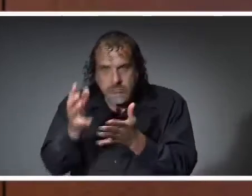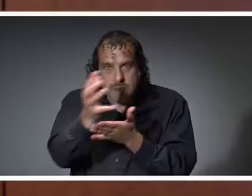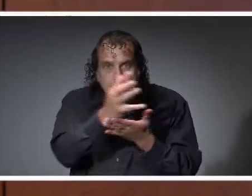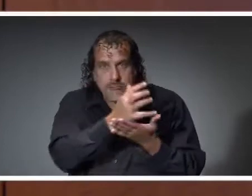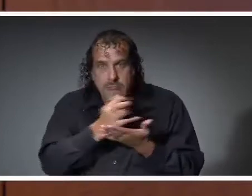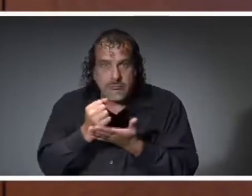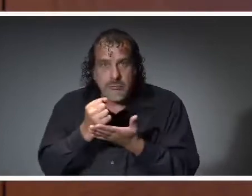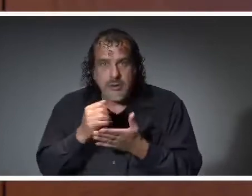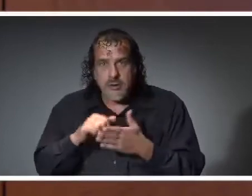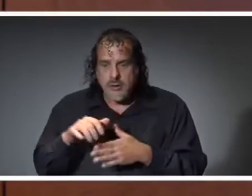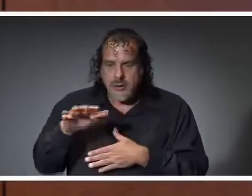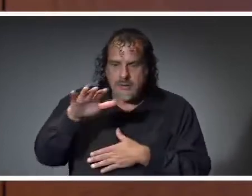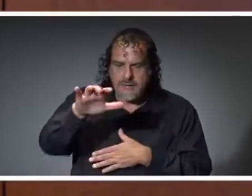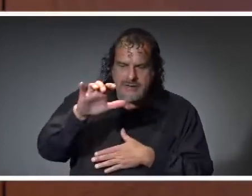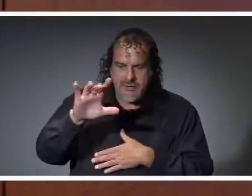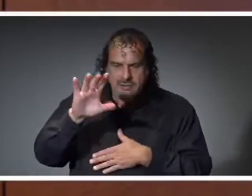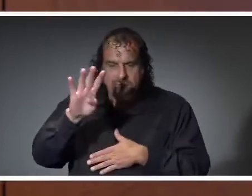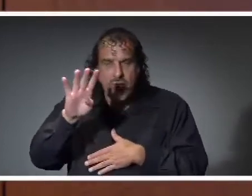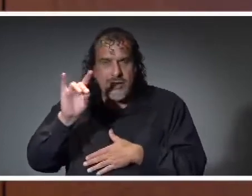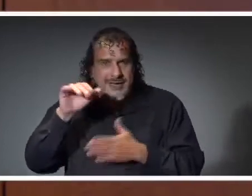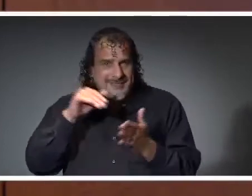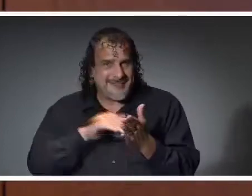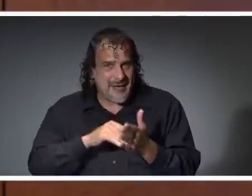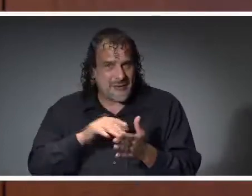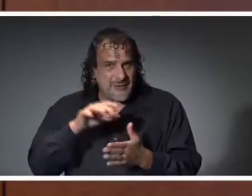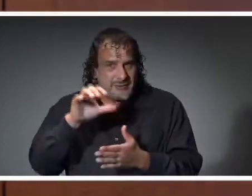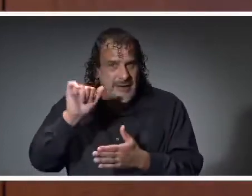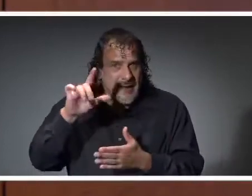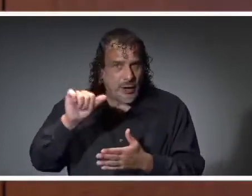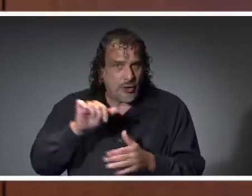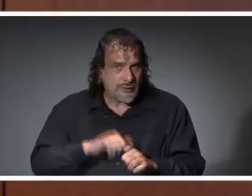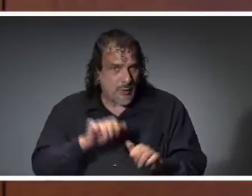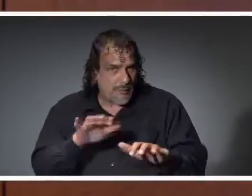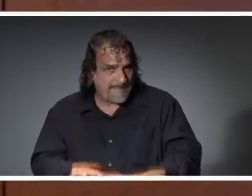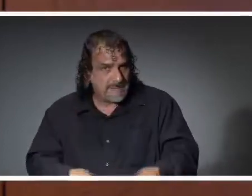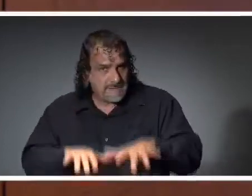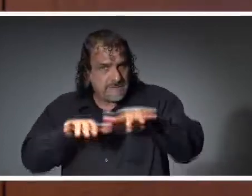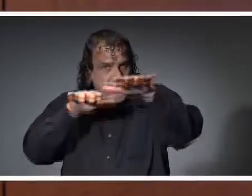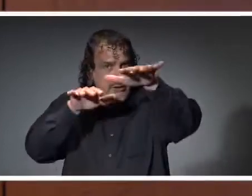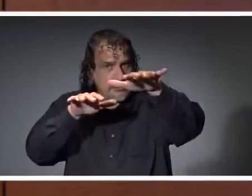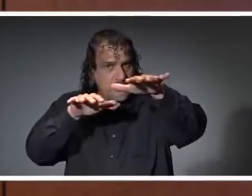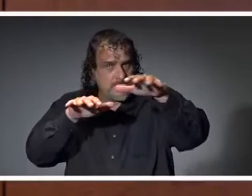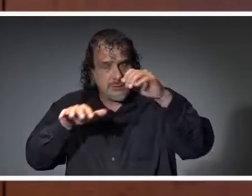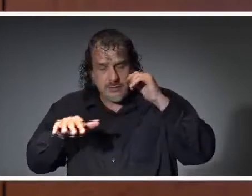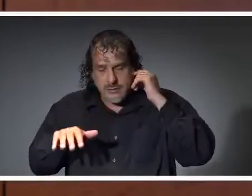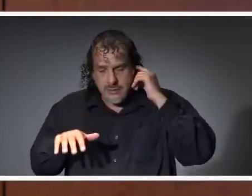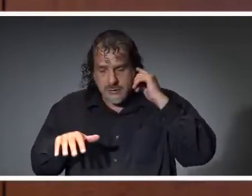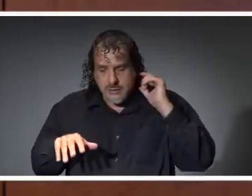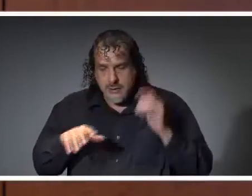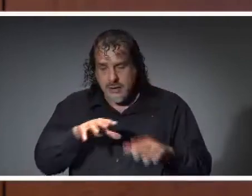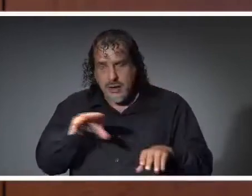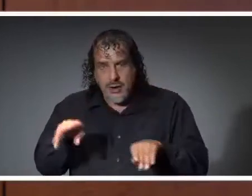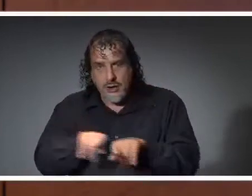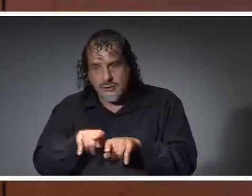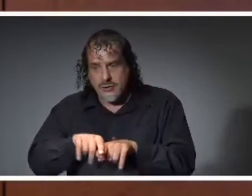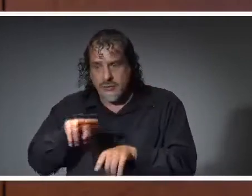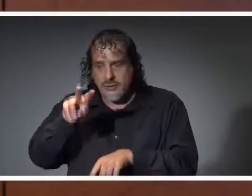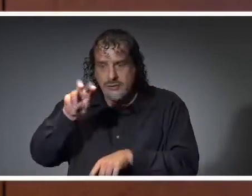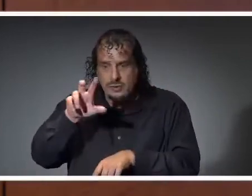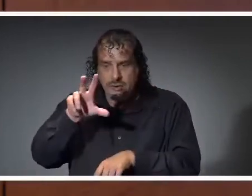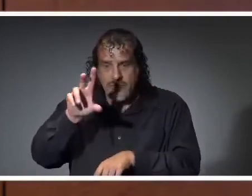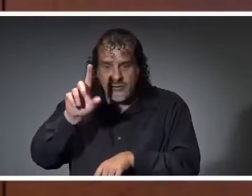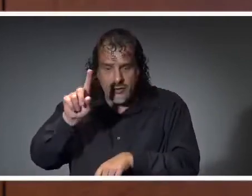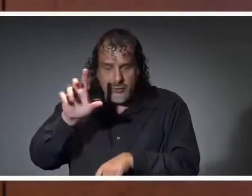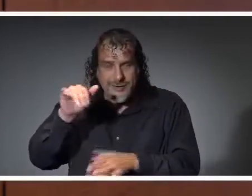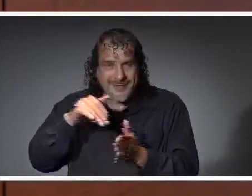the 548,000 acres that were flooded, taking out the 231,000 that was farmland, had